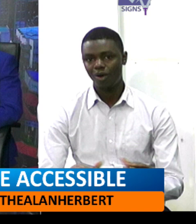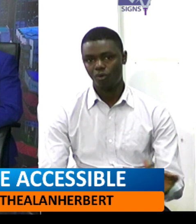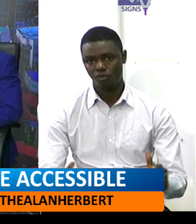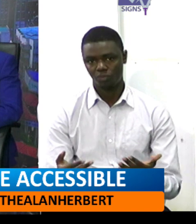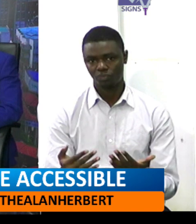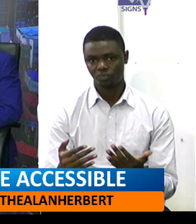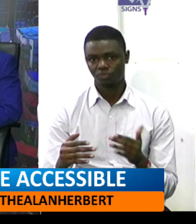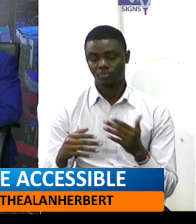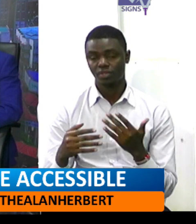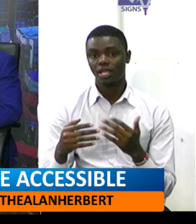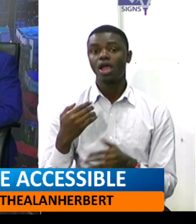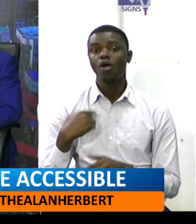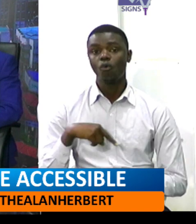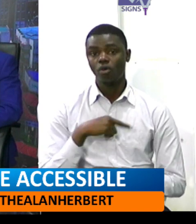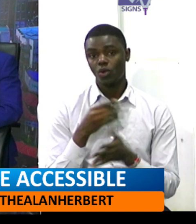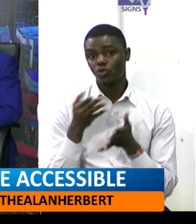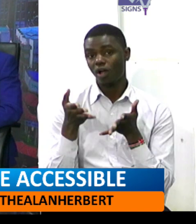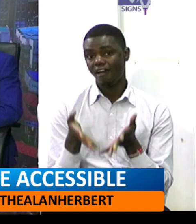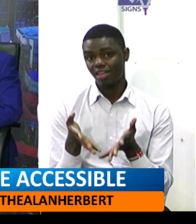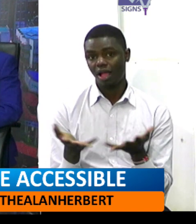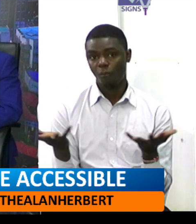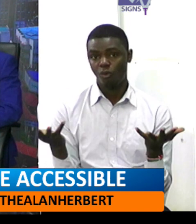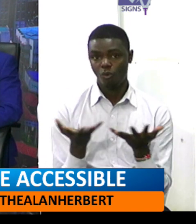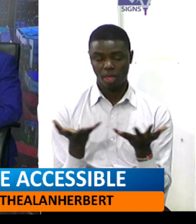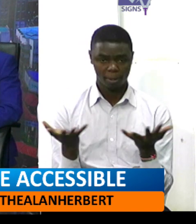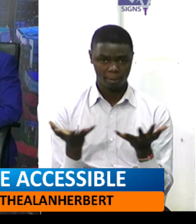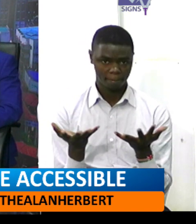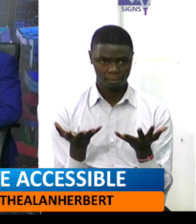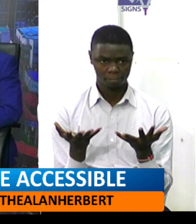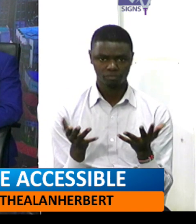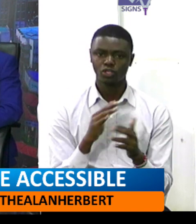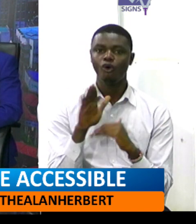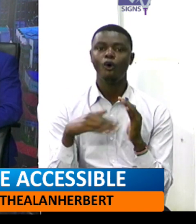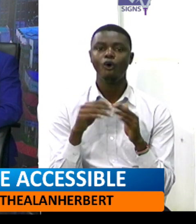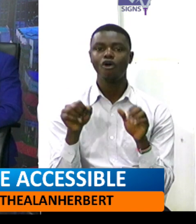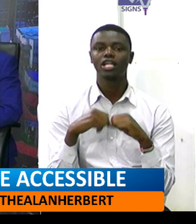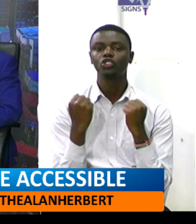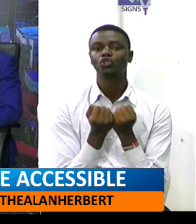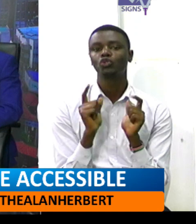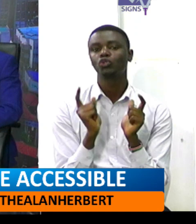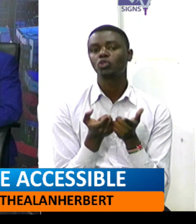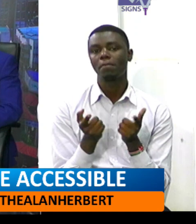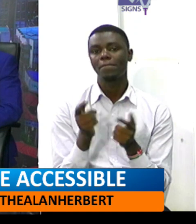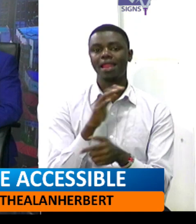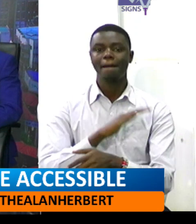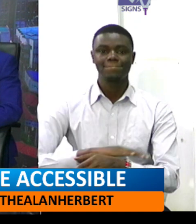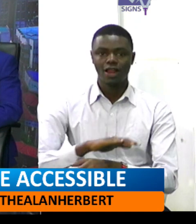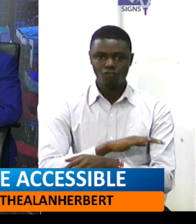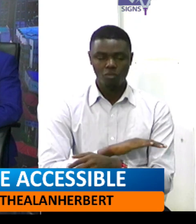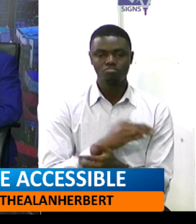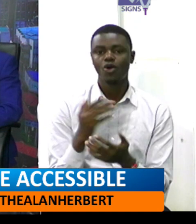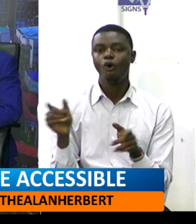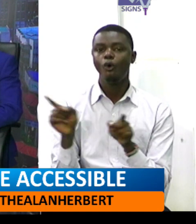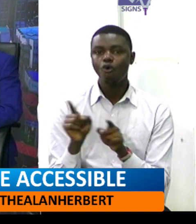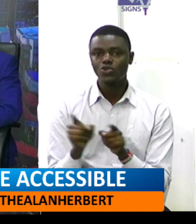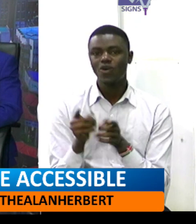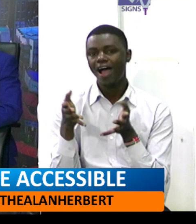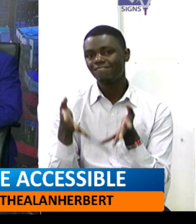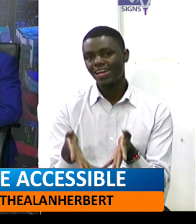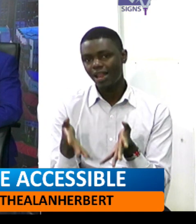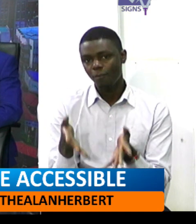We are also available on all social media platforms. Yeah. We are also